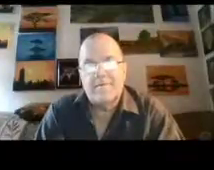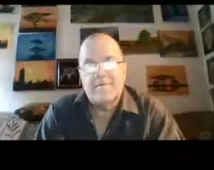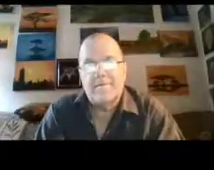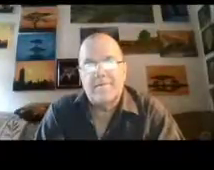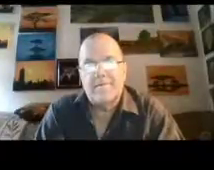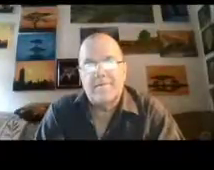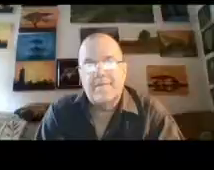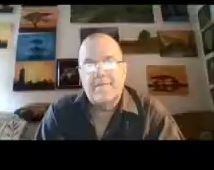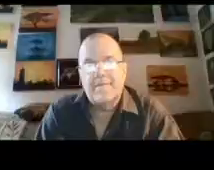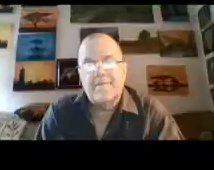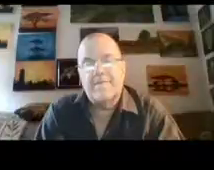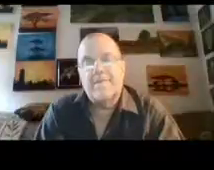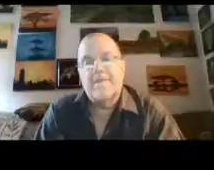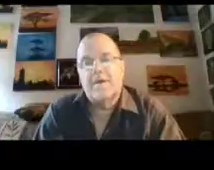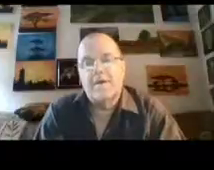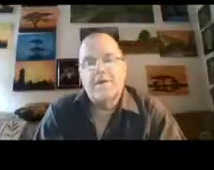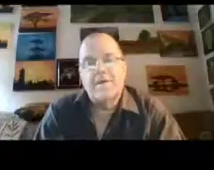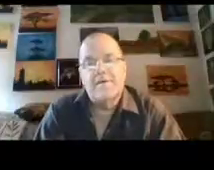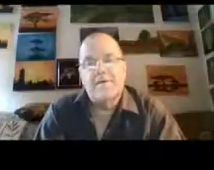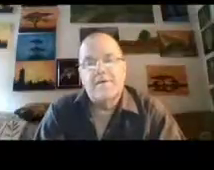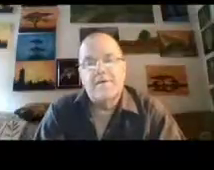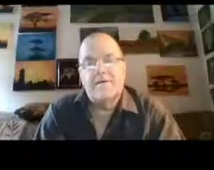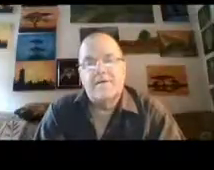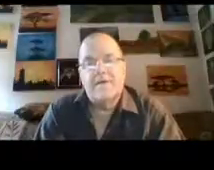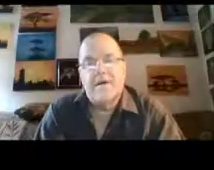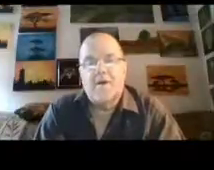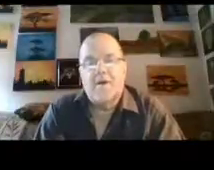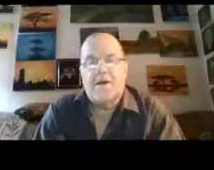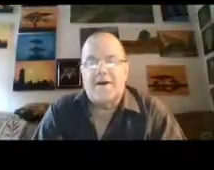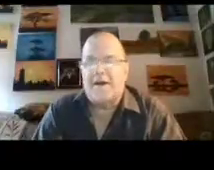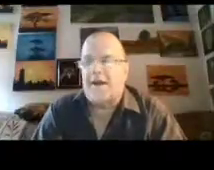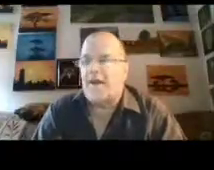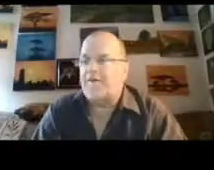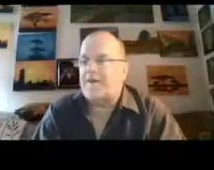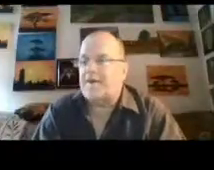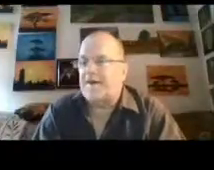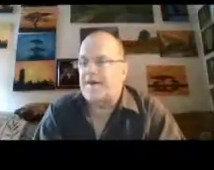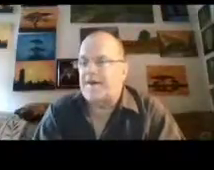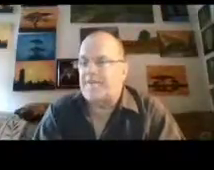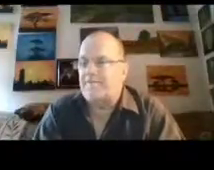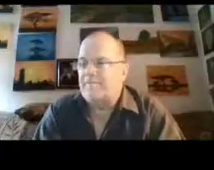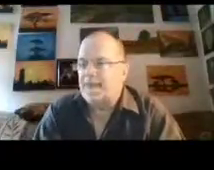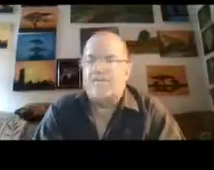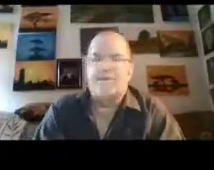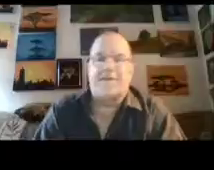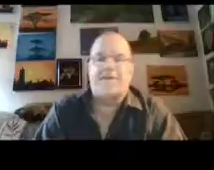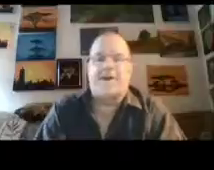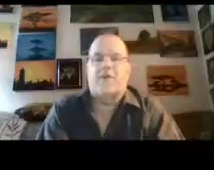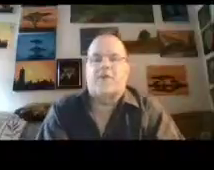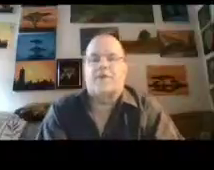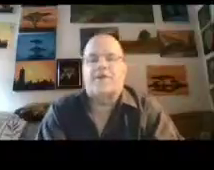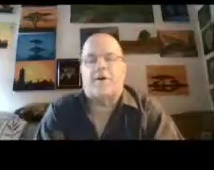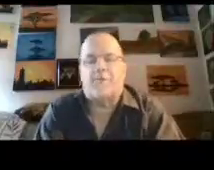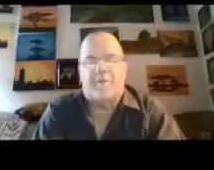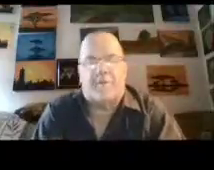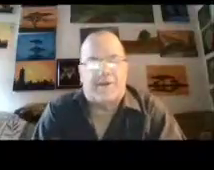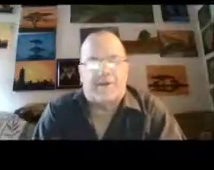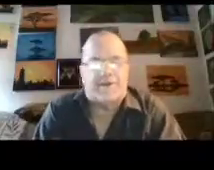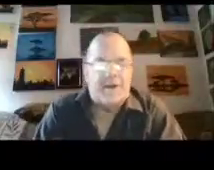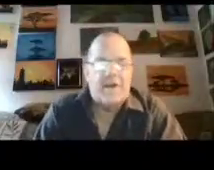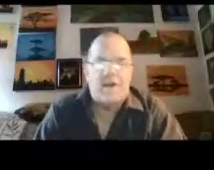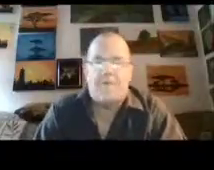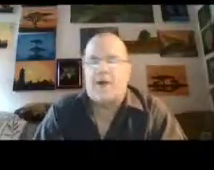that you're enjoying some success at. Well, I think if there's anything I'd want to tell